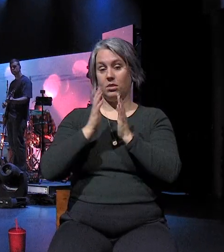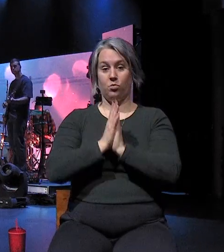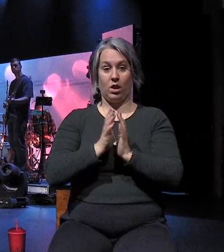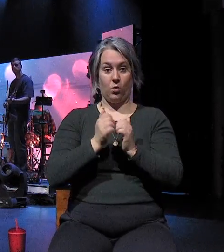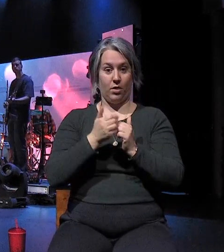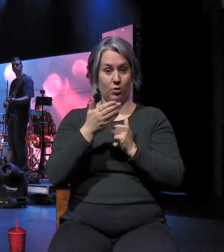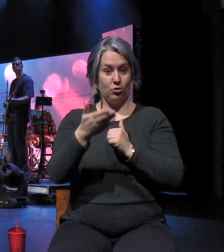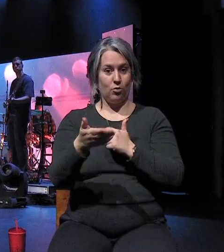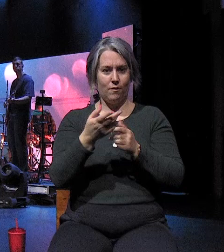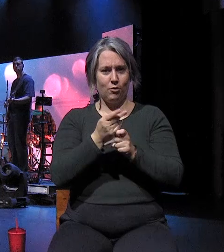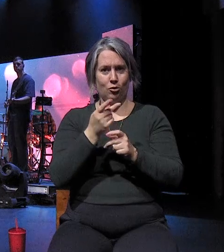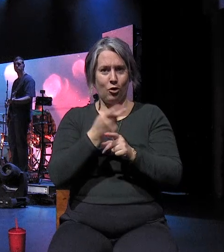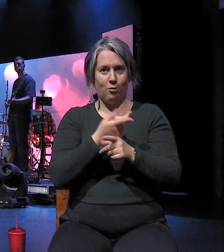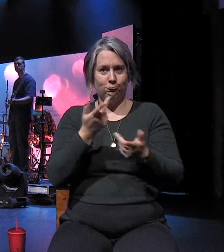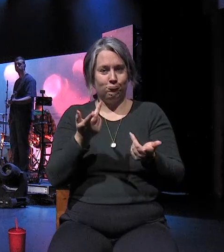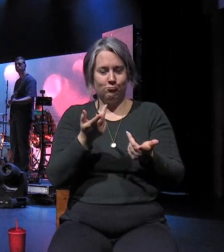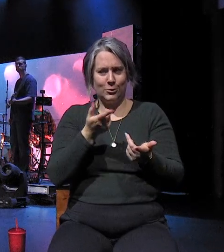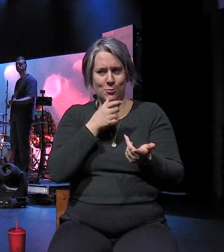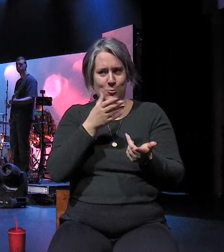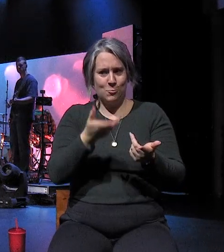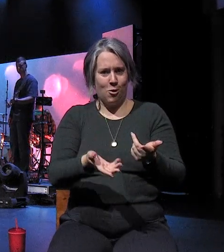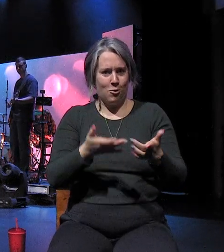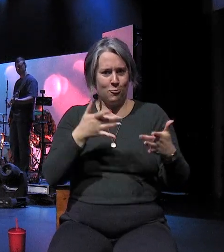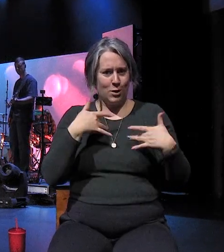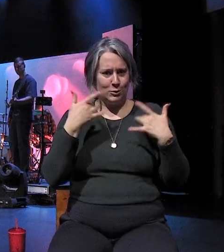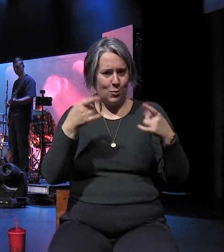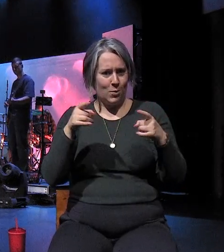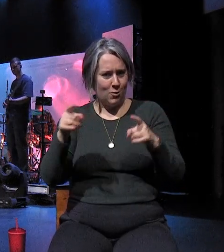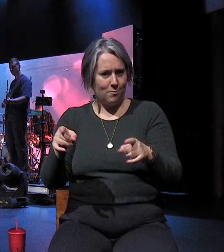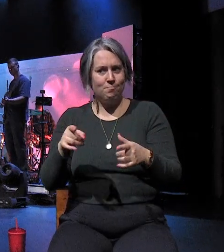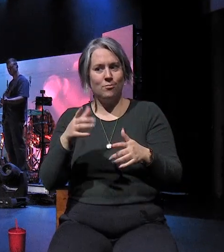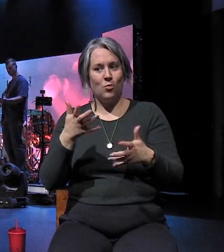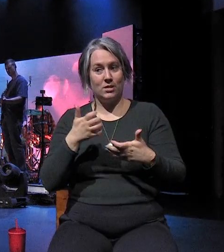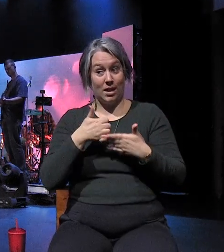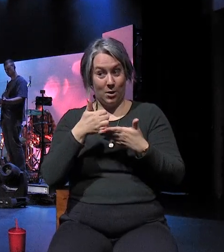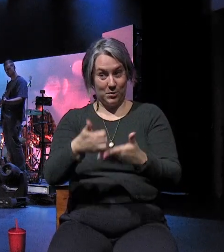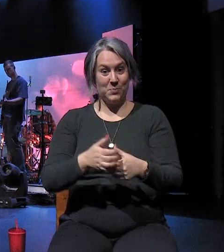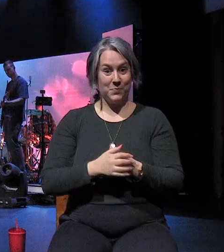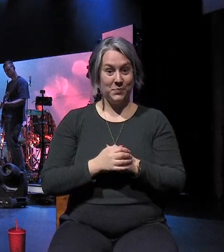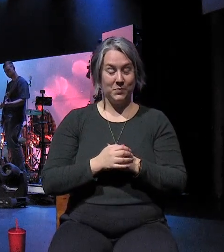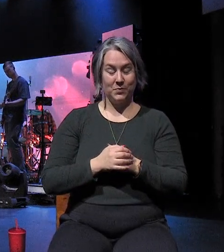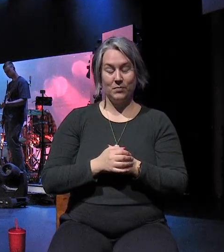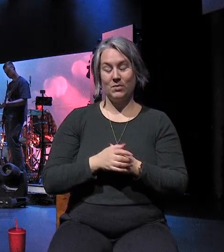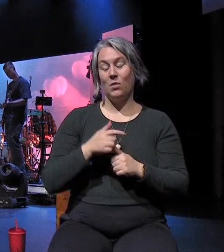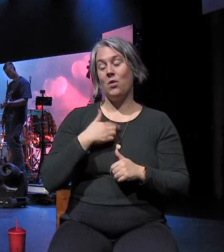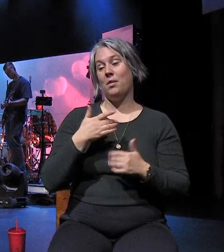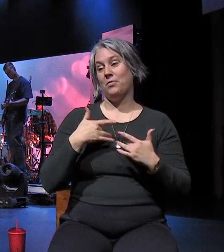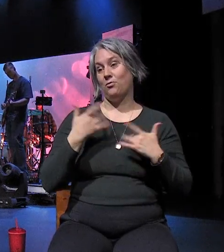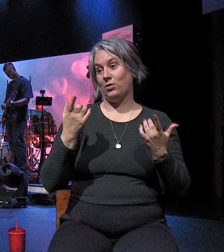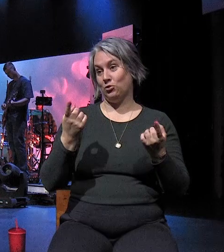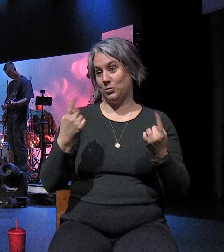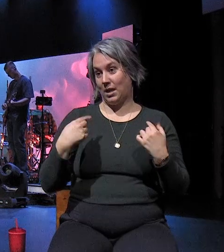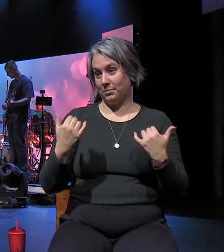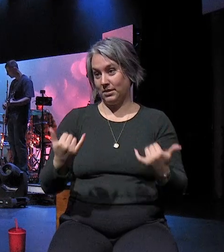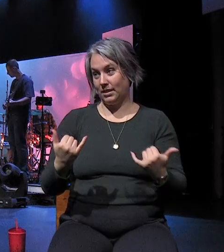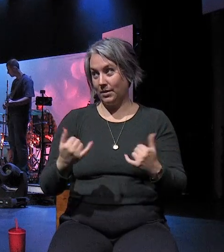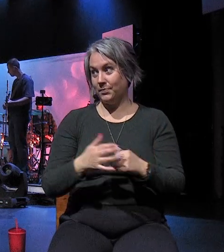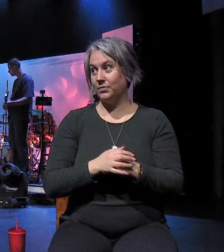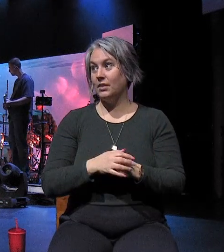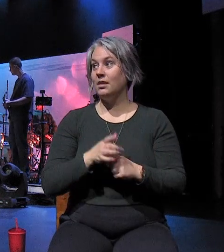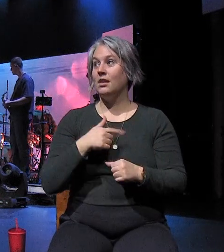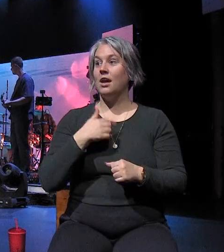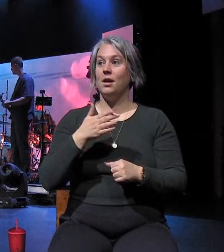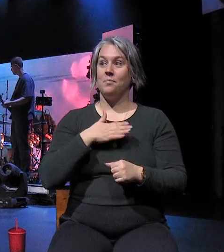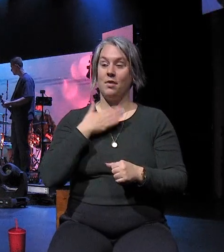you, find out a little bit more about where you are in your journey so we can help you. Well, I'm so glad you came today, and I'm glad